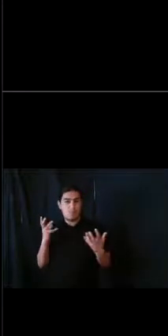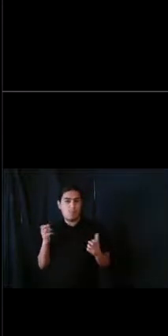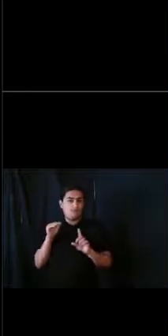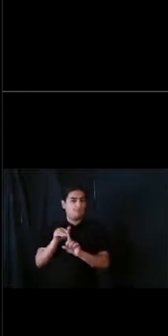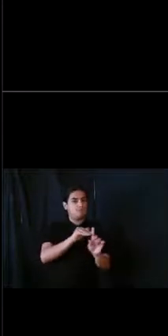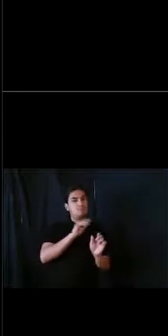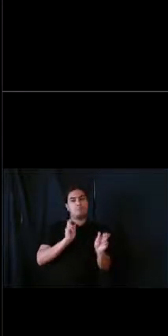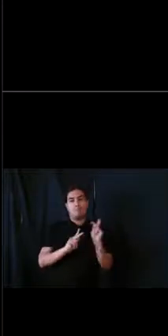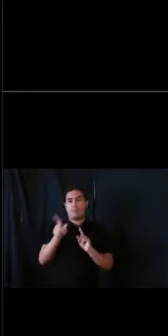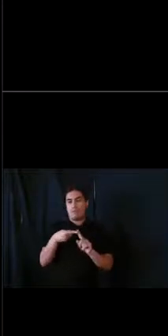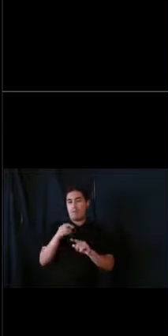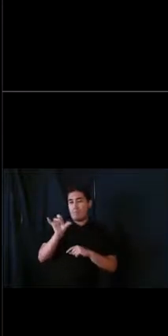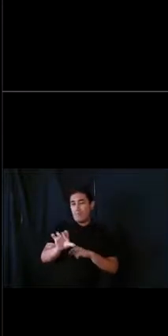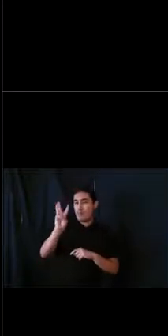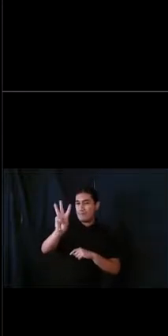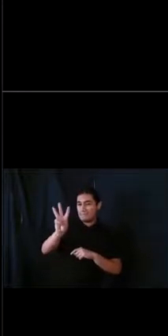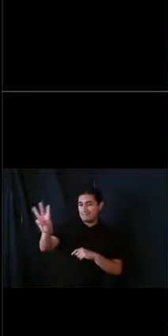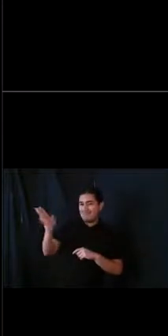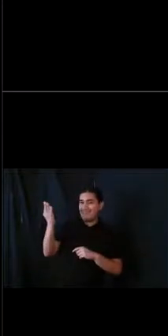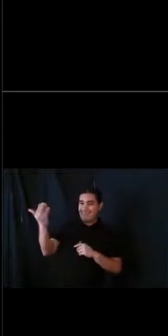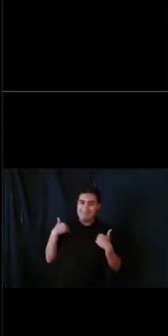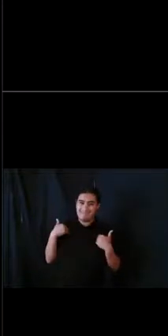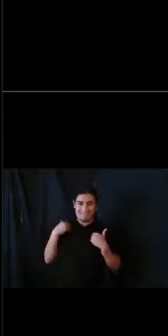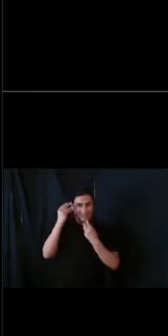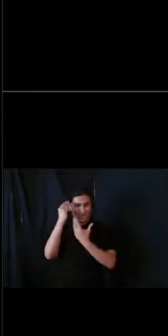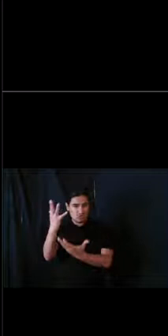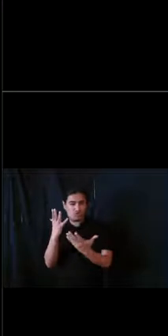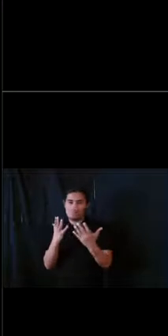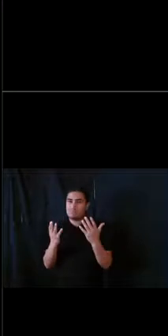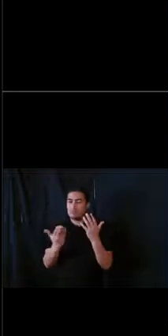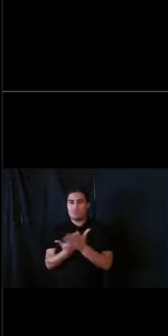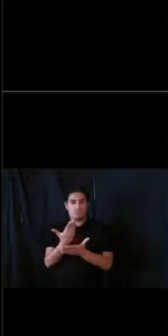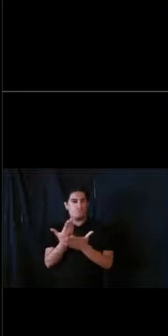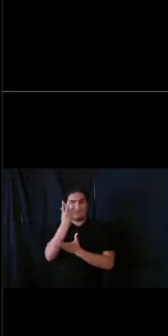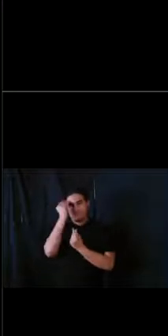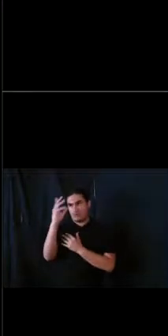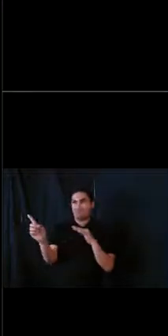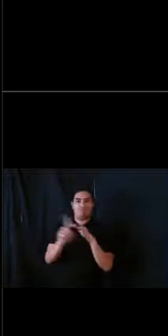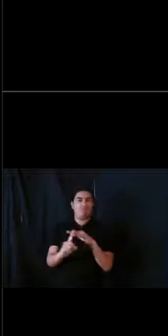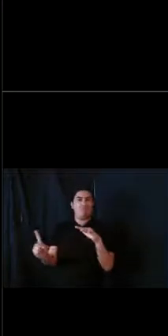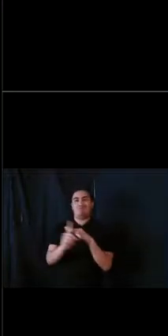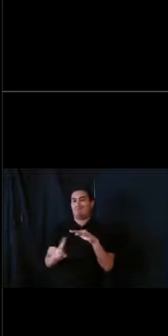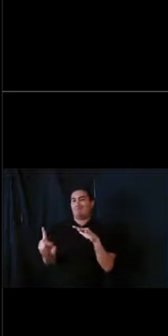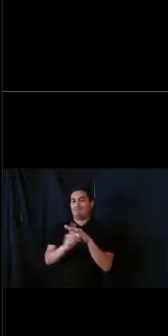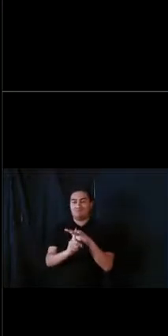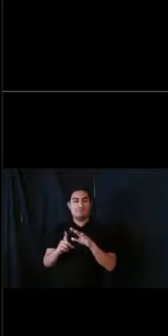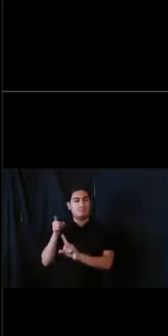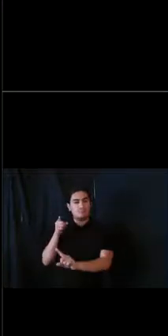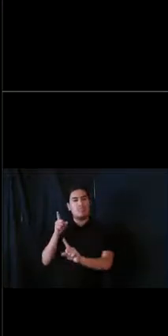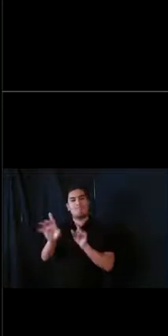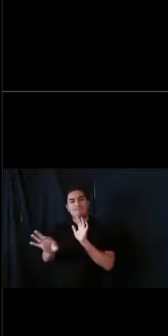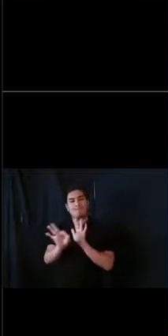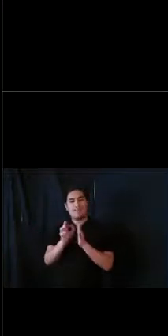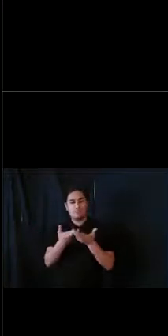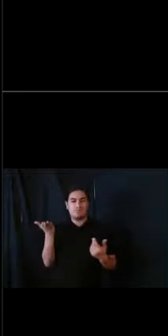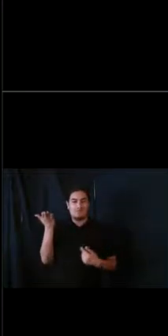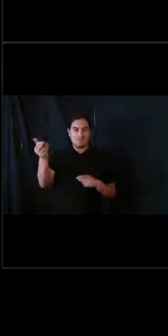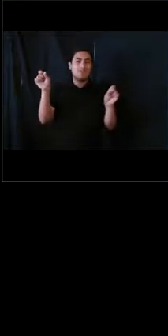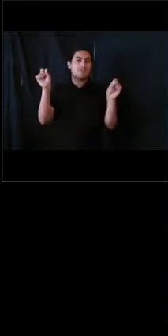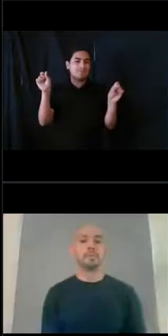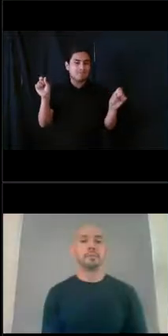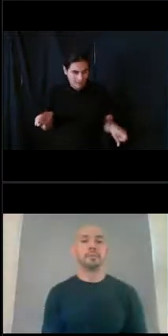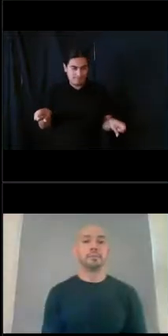people of that website there's constant information coming up new information that's happening but that's also where you can find some resources too